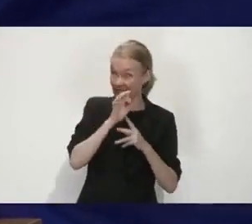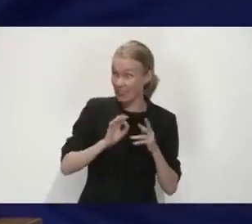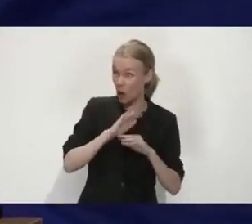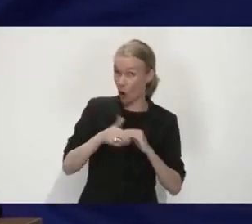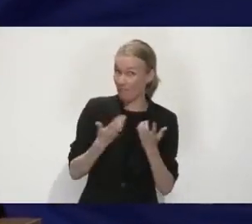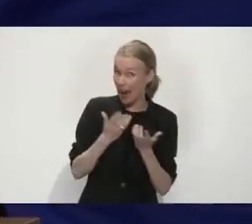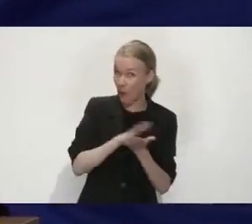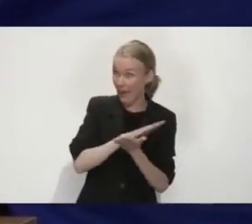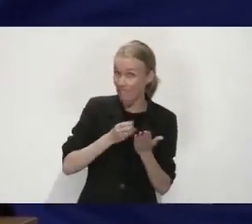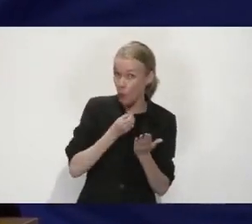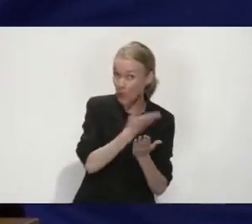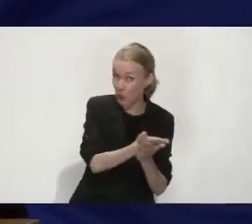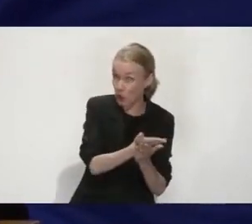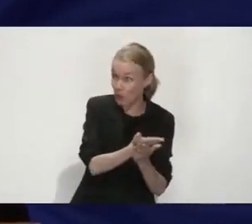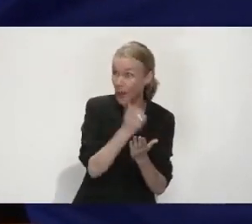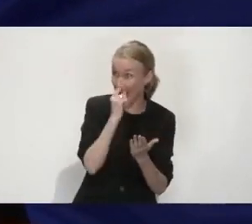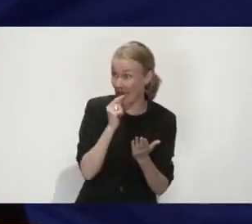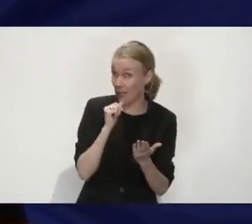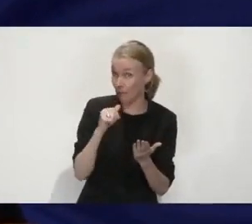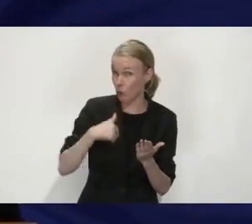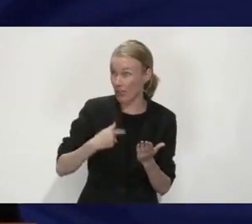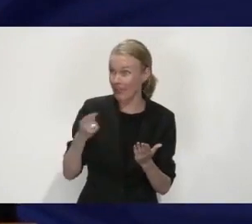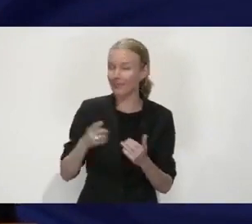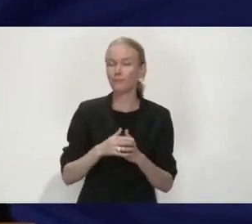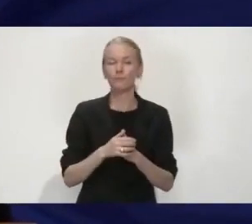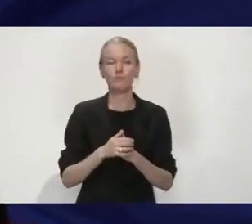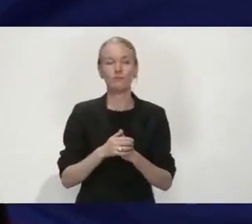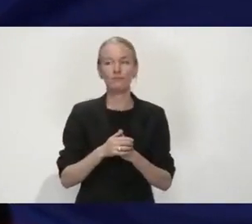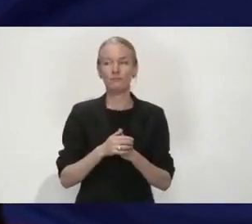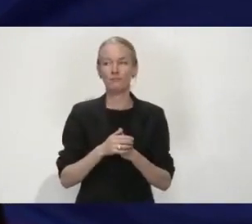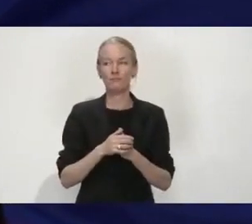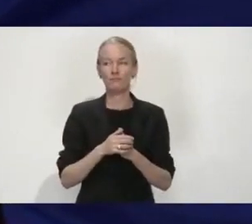like. Yeah. On those testing numbers, so there was